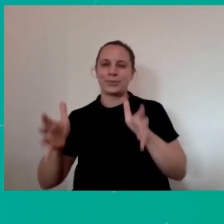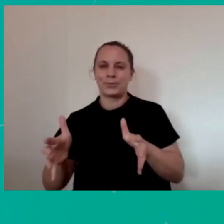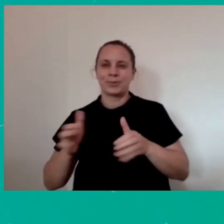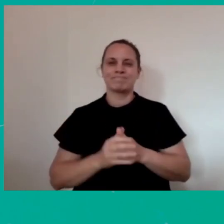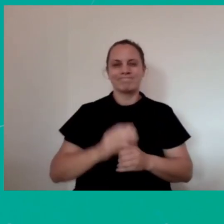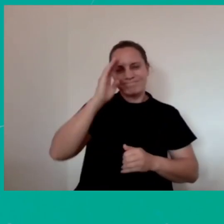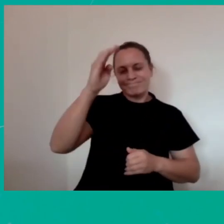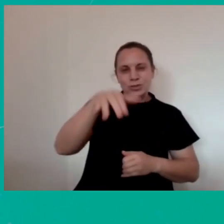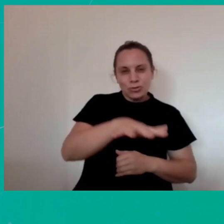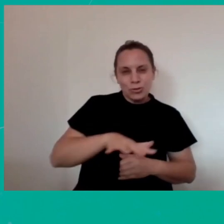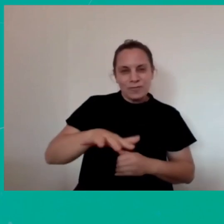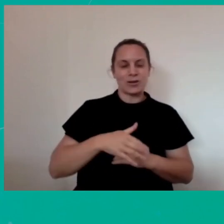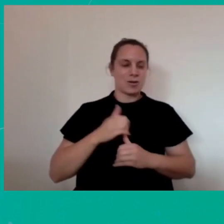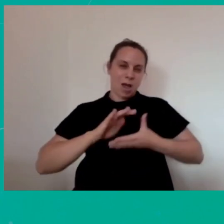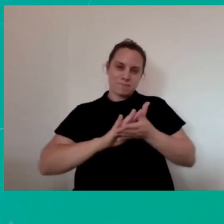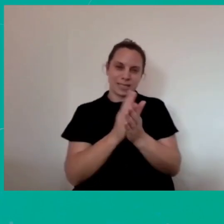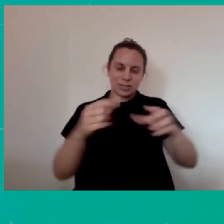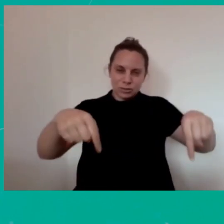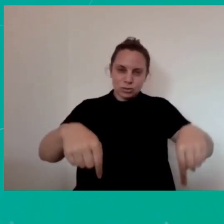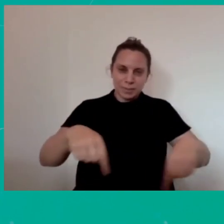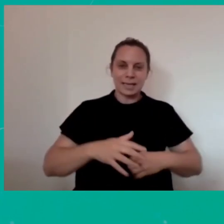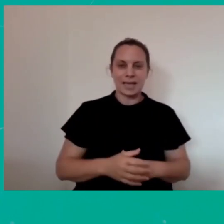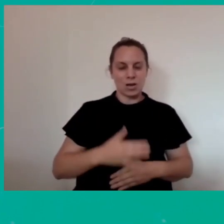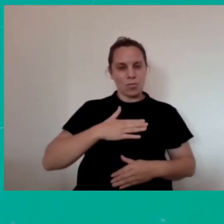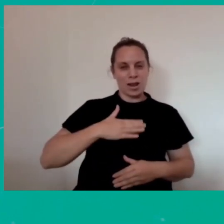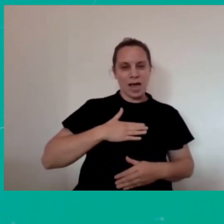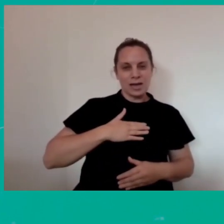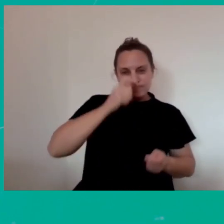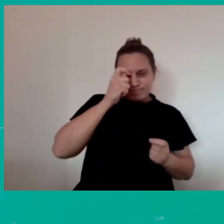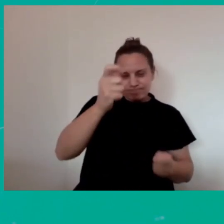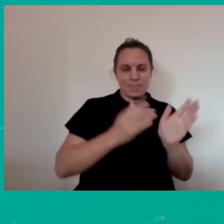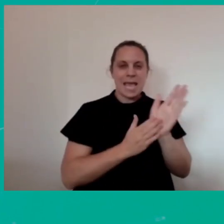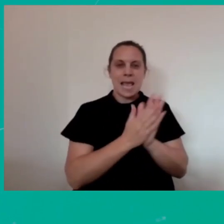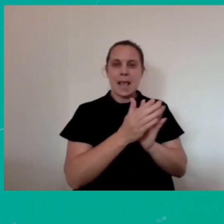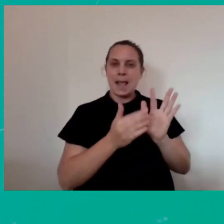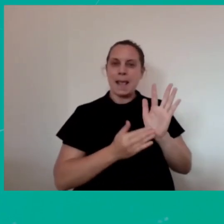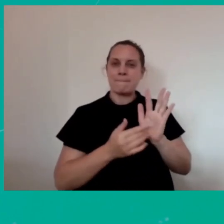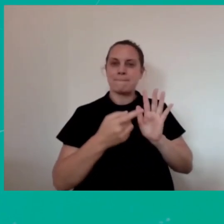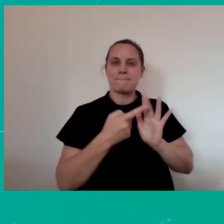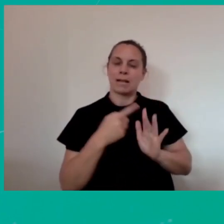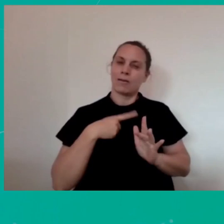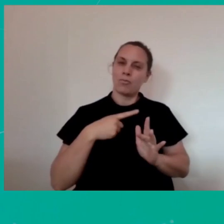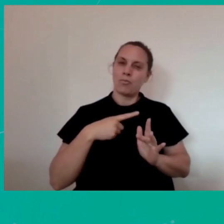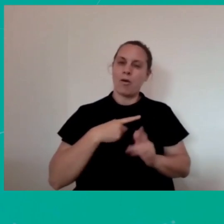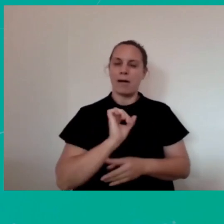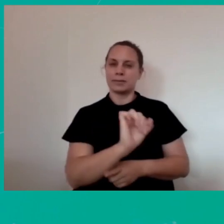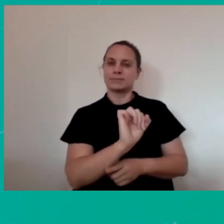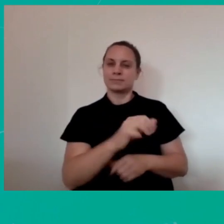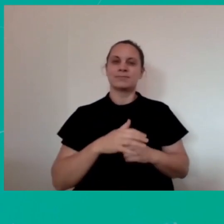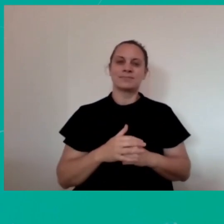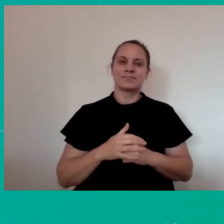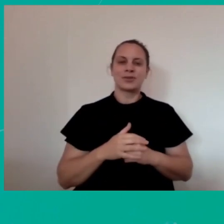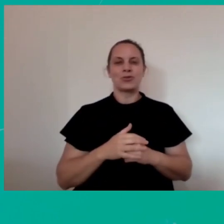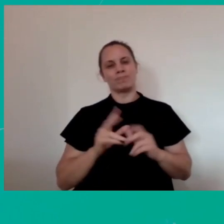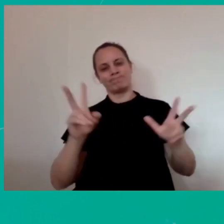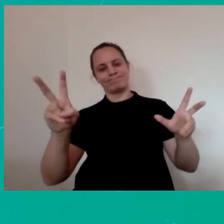It is a pleasure to be here, and I first mihi to hear me for providing the waka for